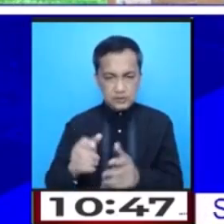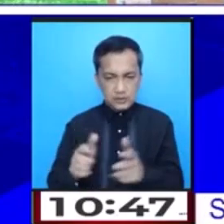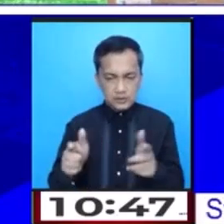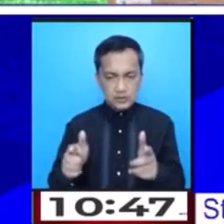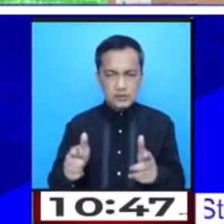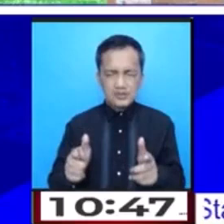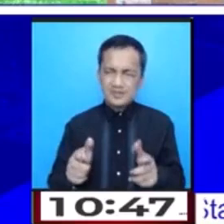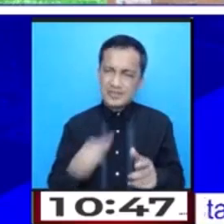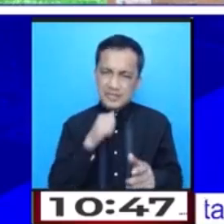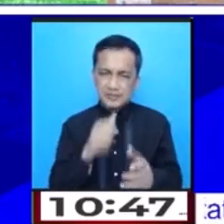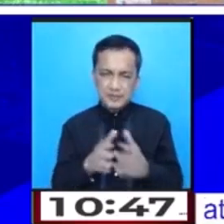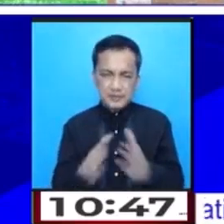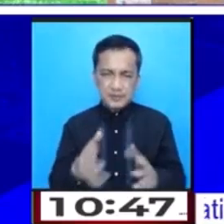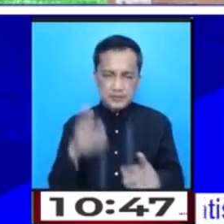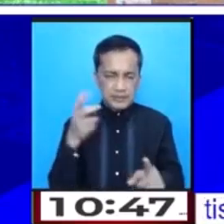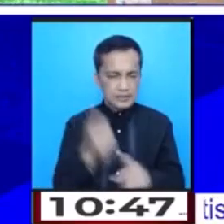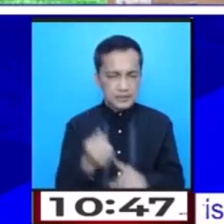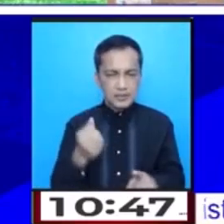deeply impact